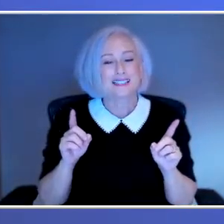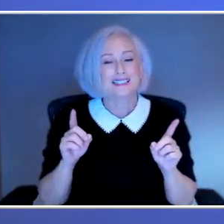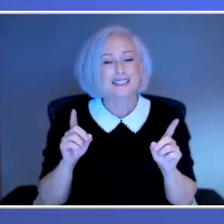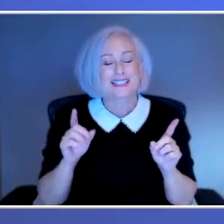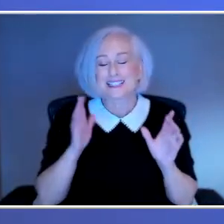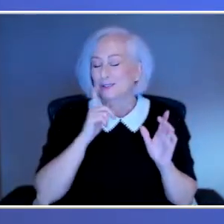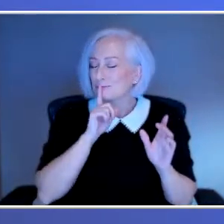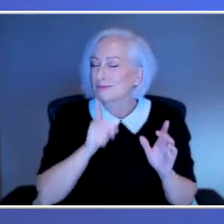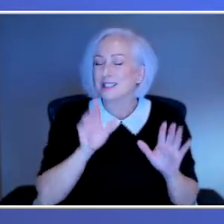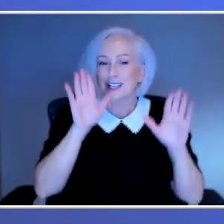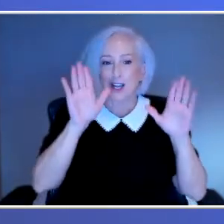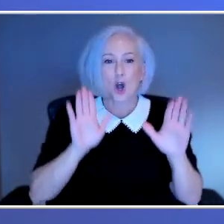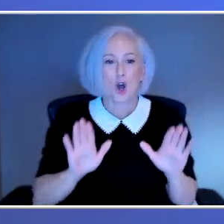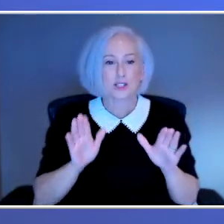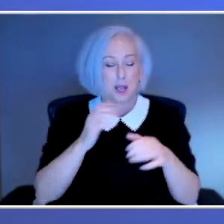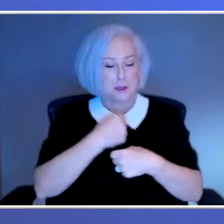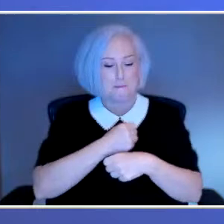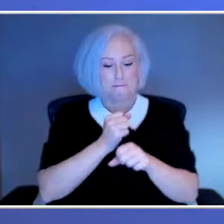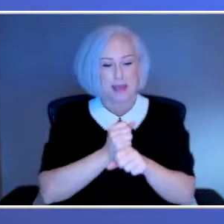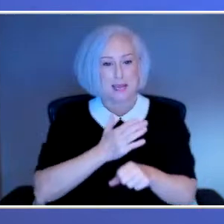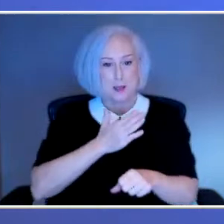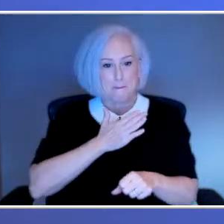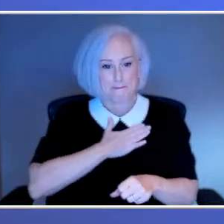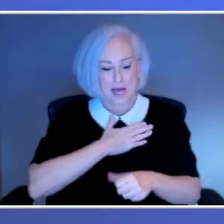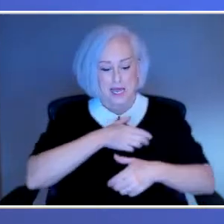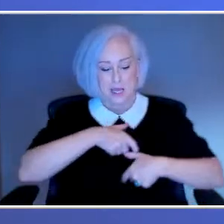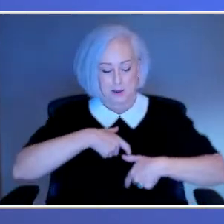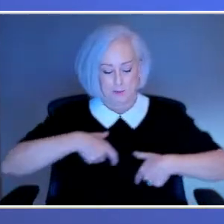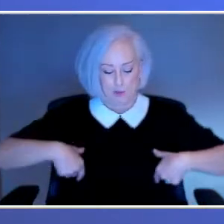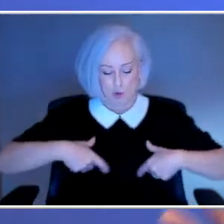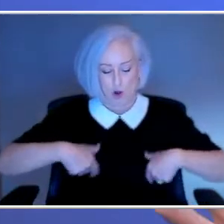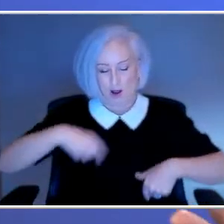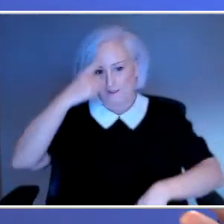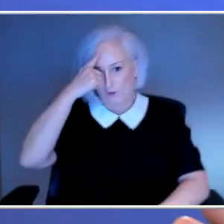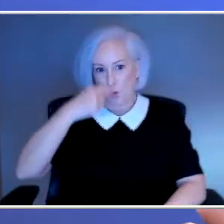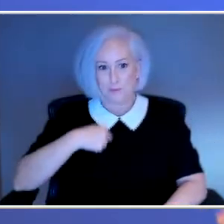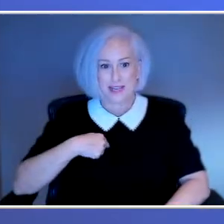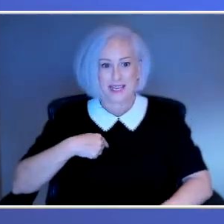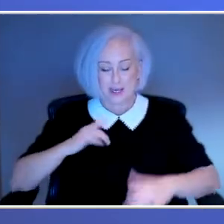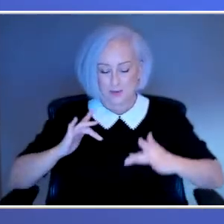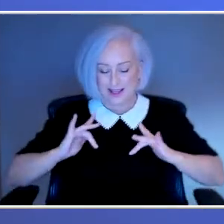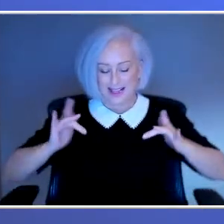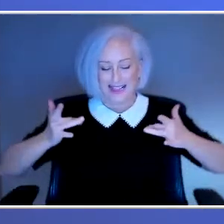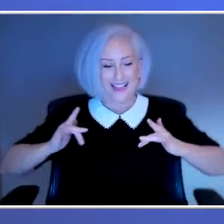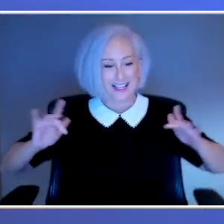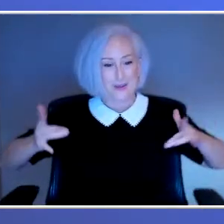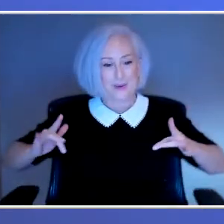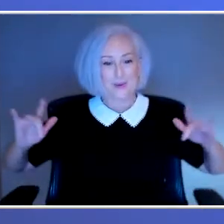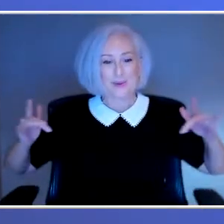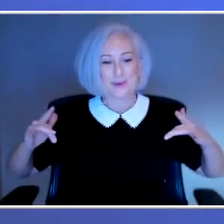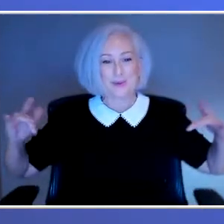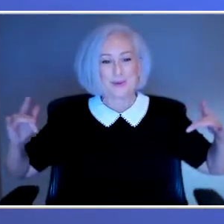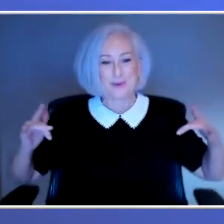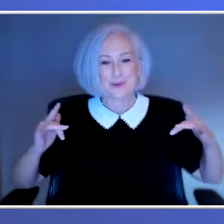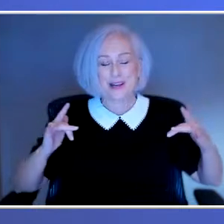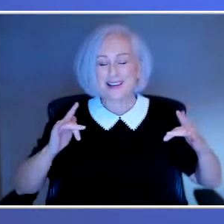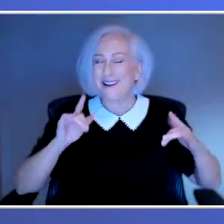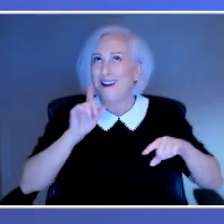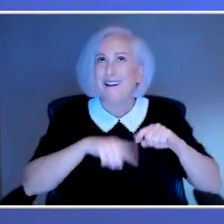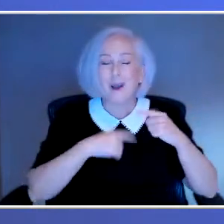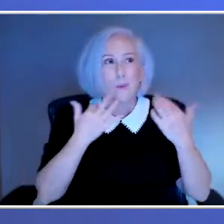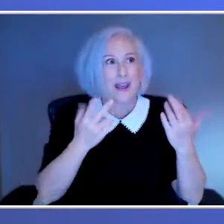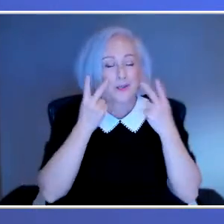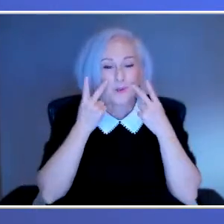is they're making my bra for me, and they're bedazzling it. I can't wait for everybody to see it, but they made it